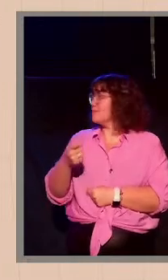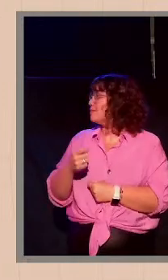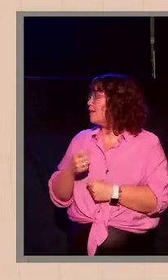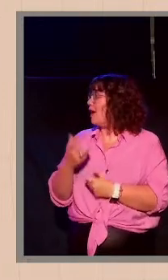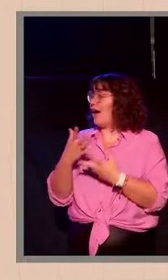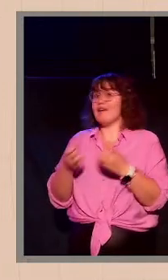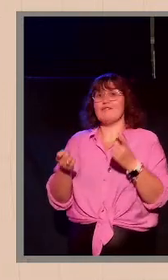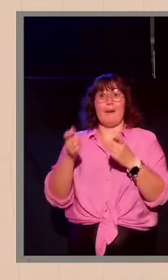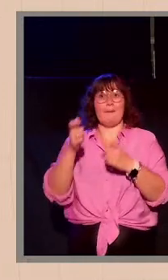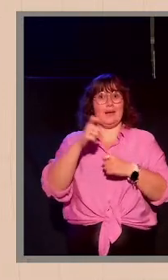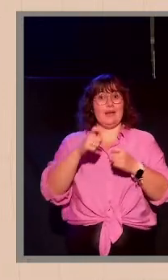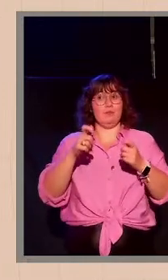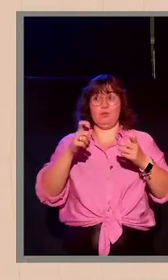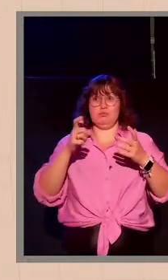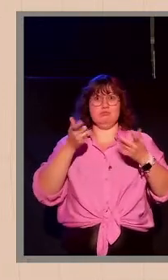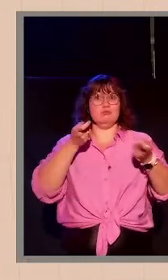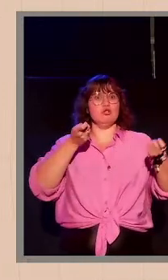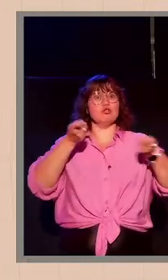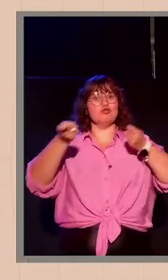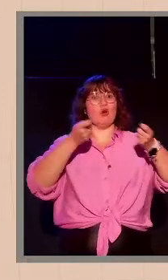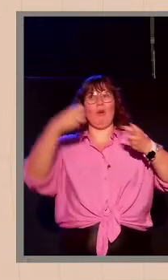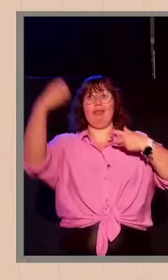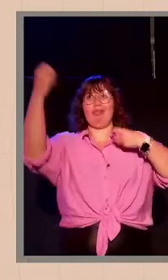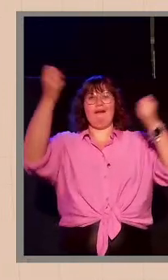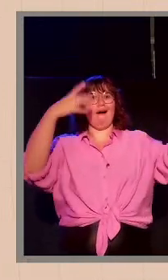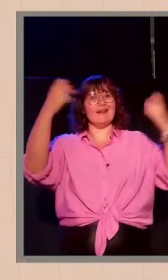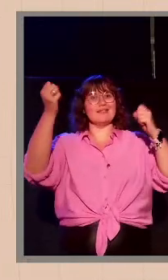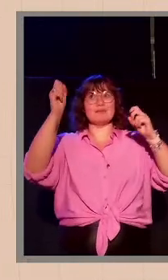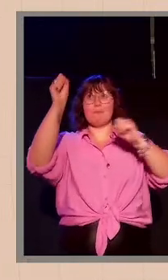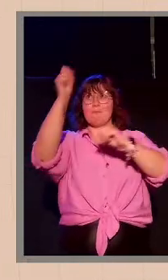controlling lights, these sort of lights, moving them around.